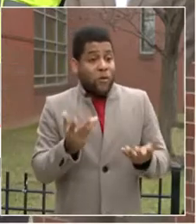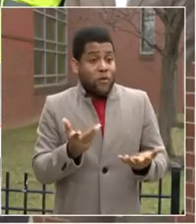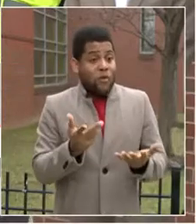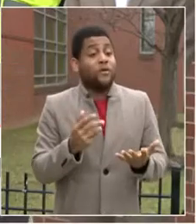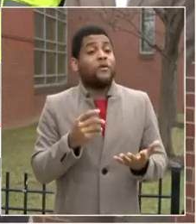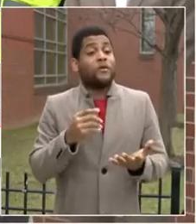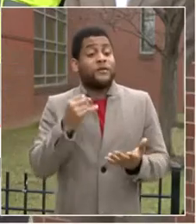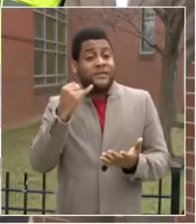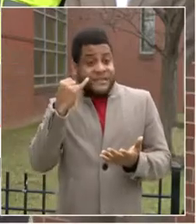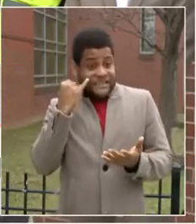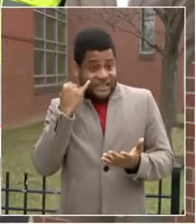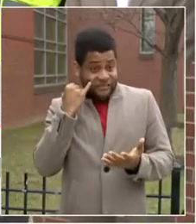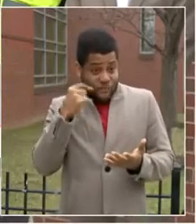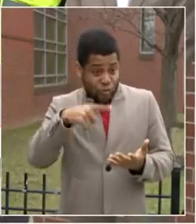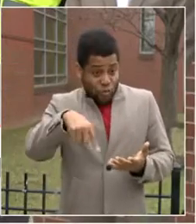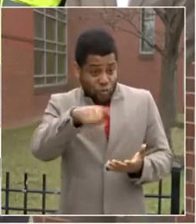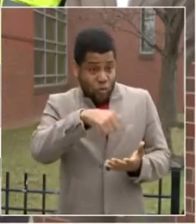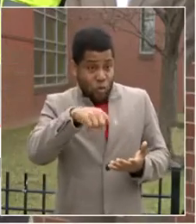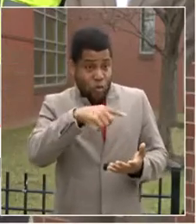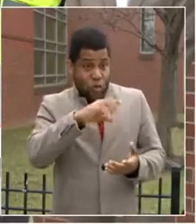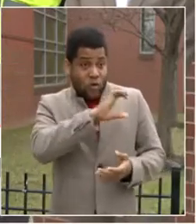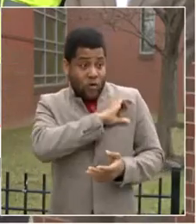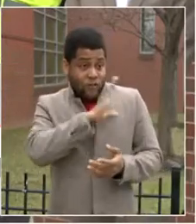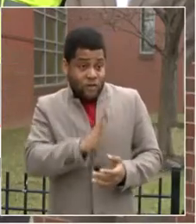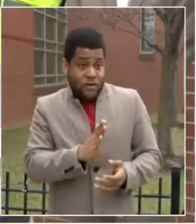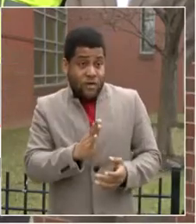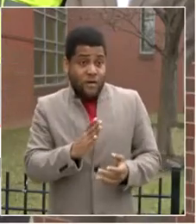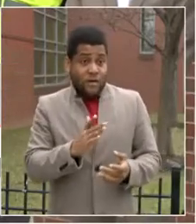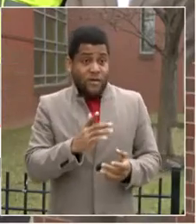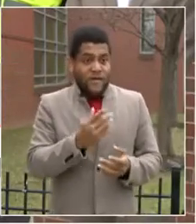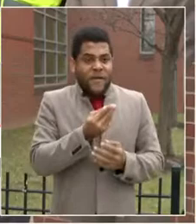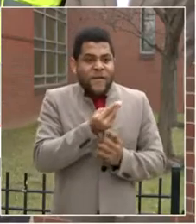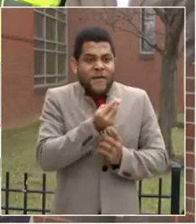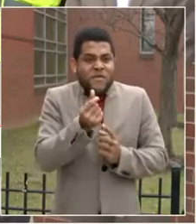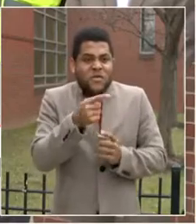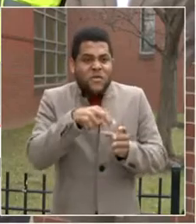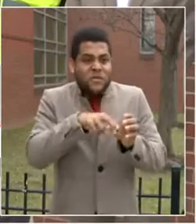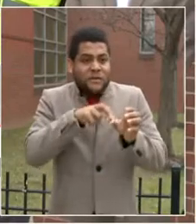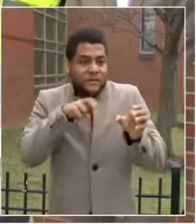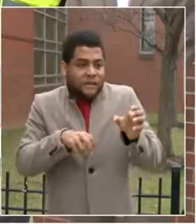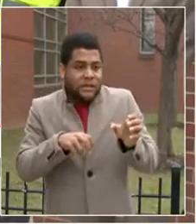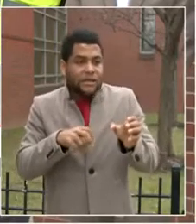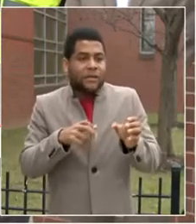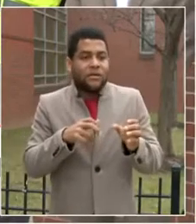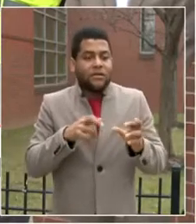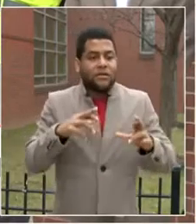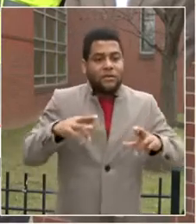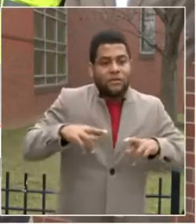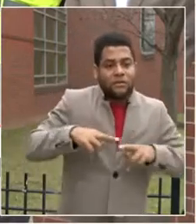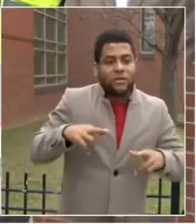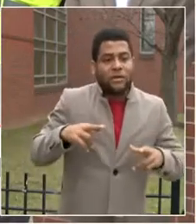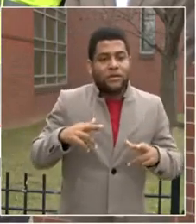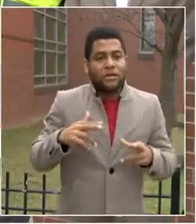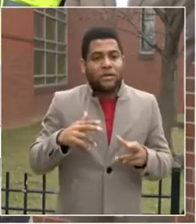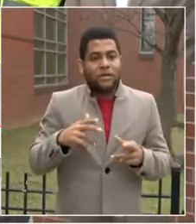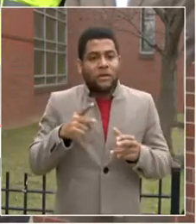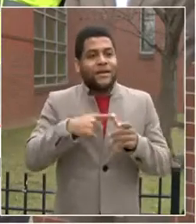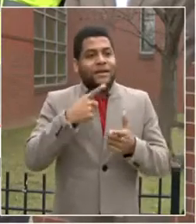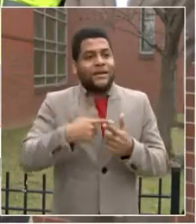officers that retire or resign and move on to other forces, and we're able to hire more